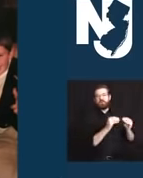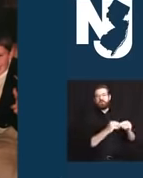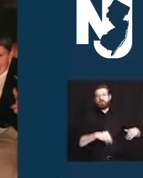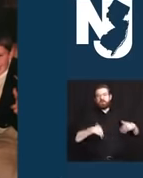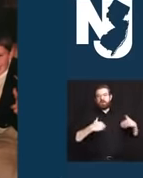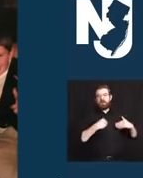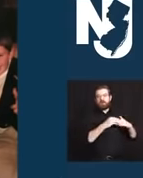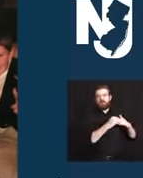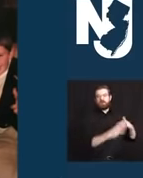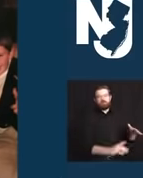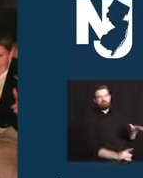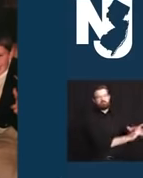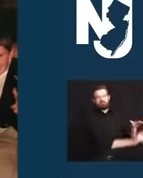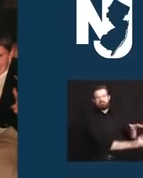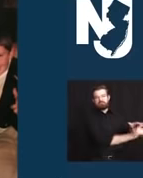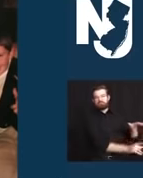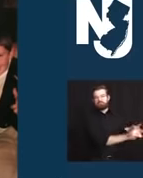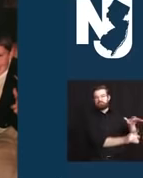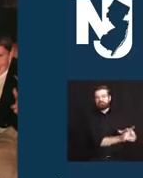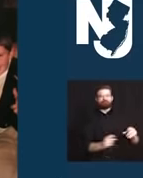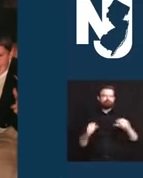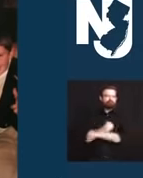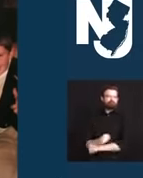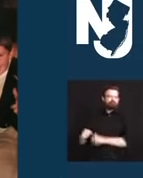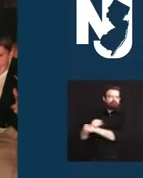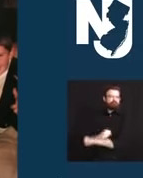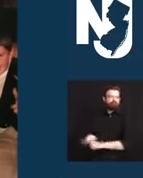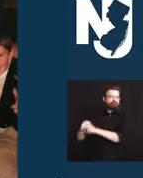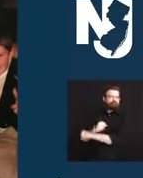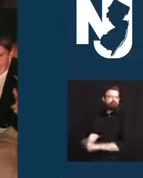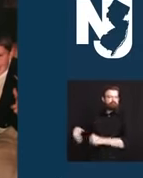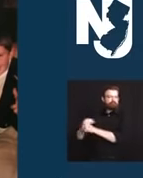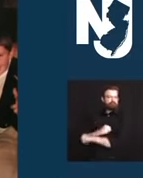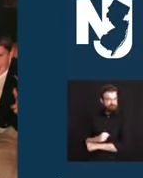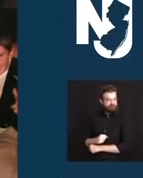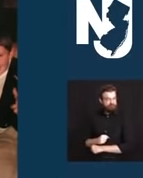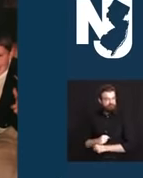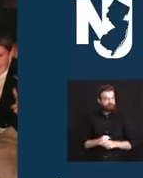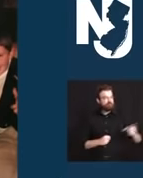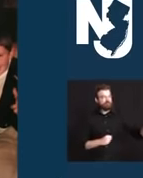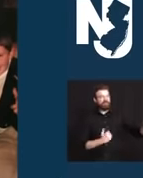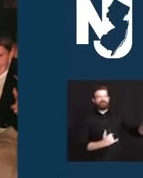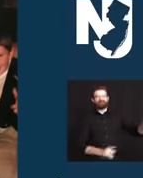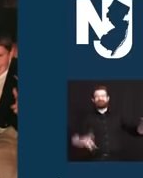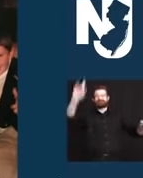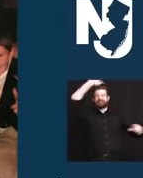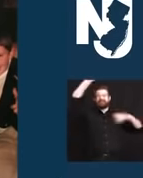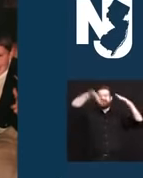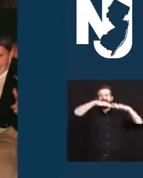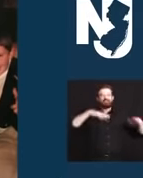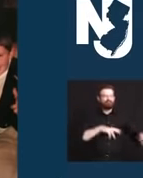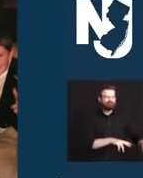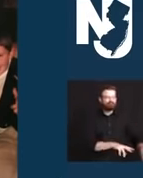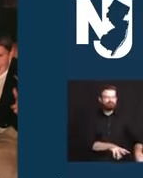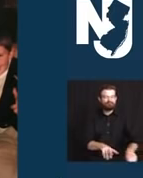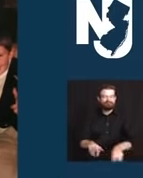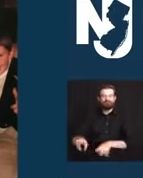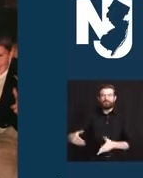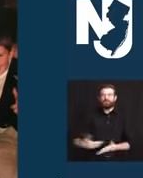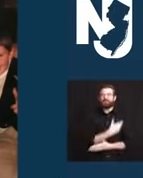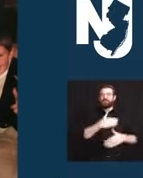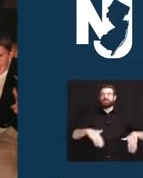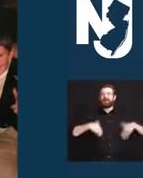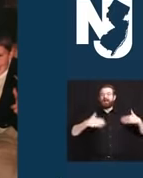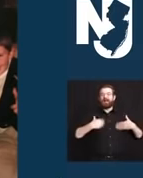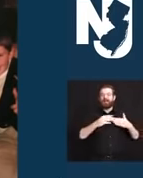months. I firmly believe that John Lewis is looking down now on this new generation, that his legacy will continue to guide us, and that we